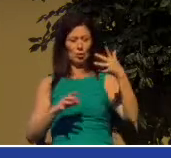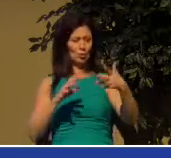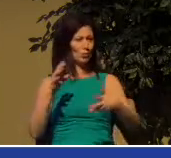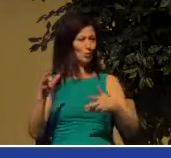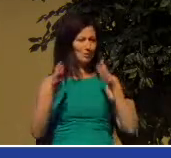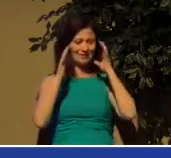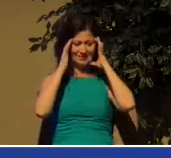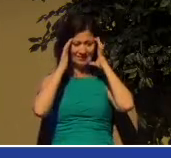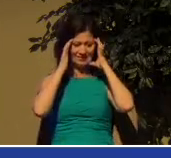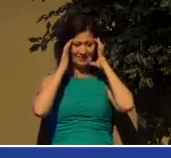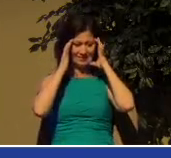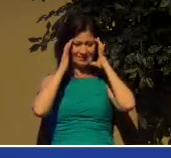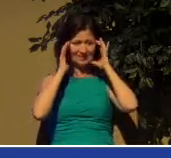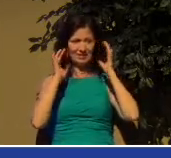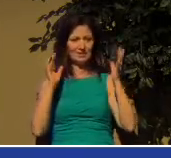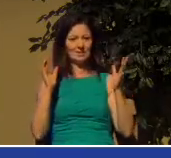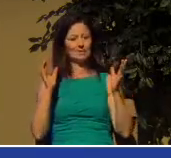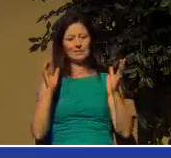and repeatedly,